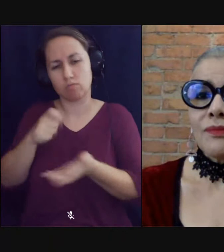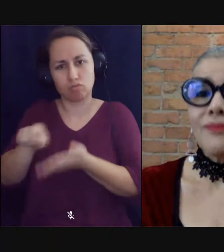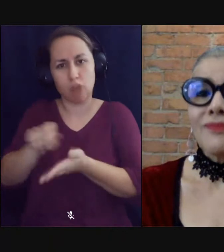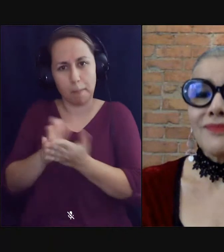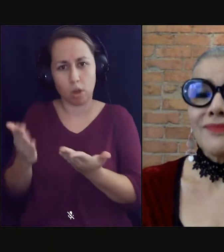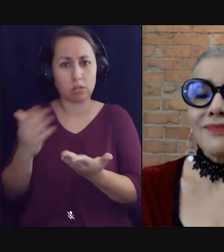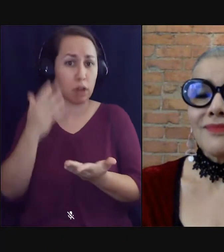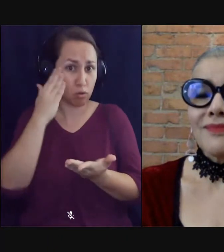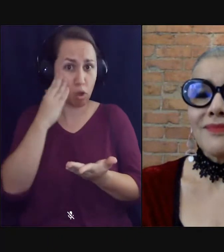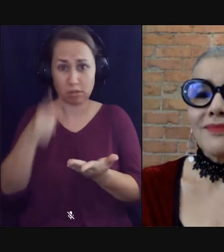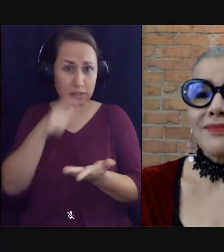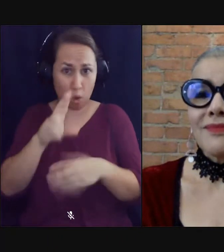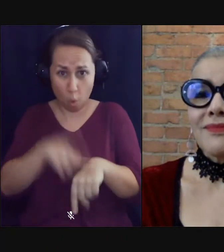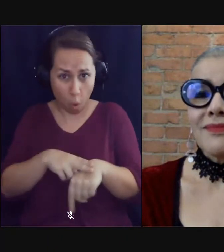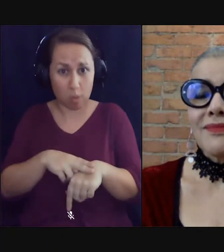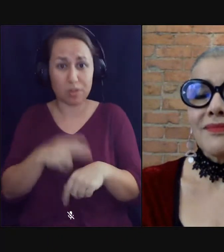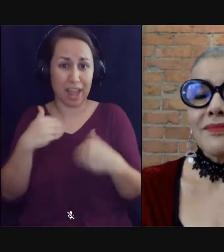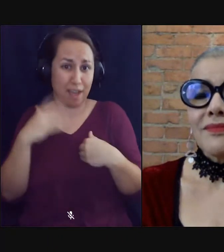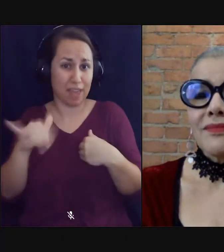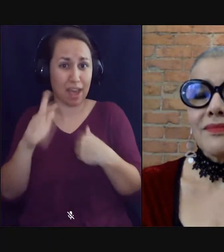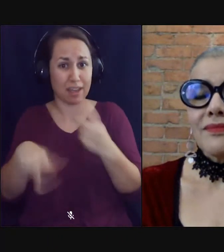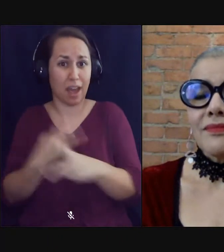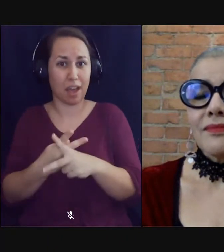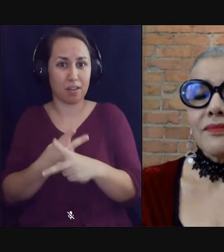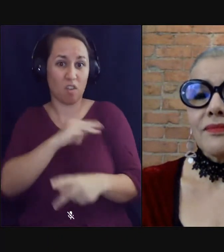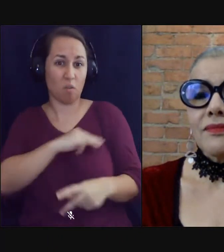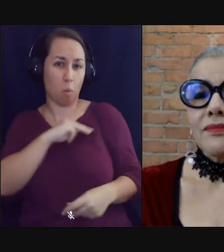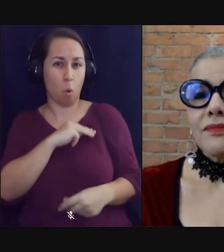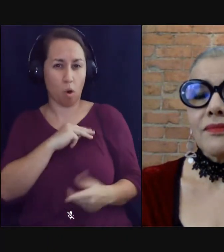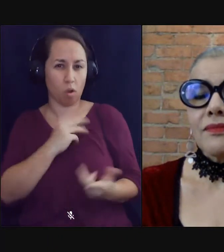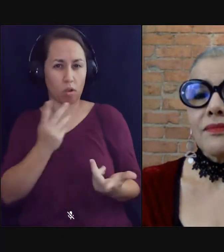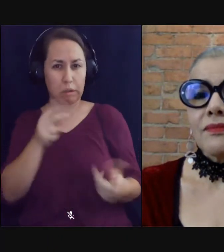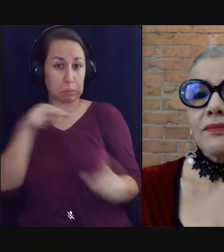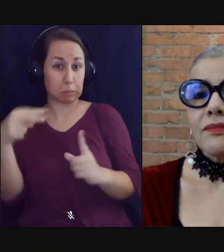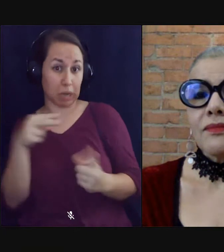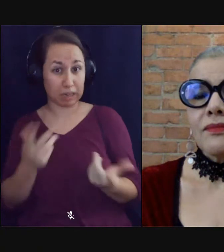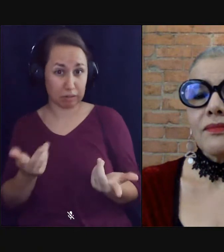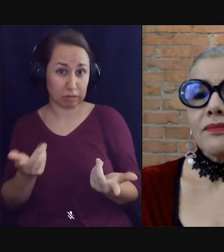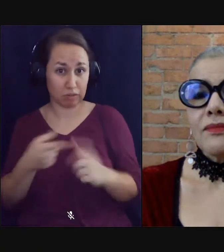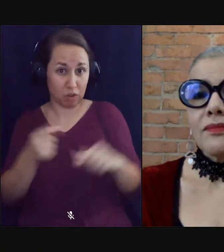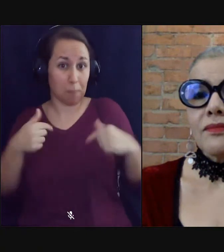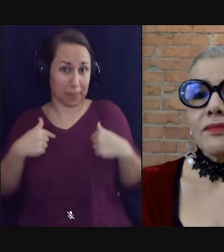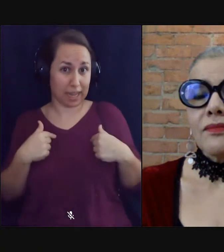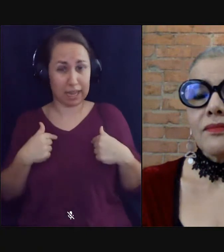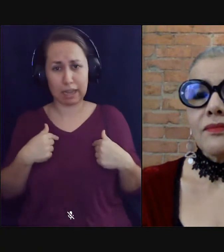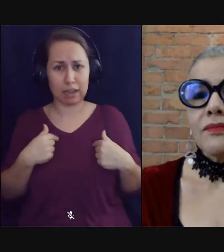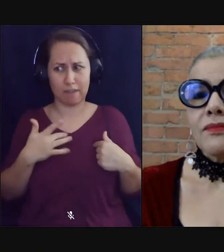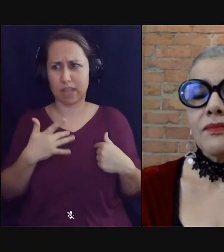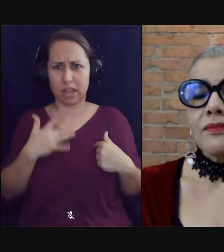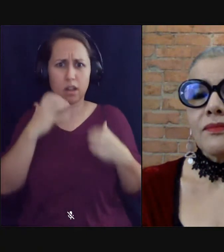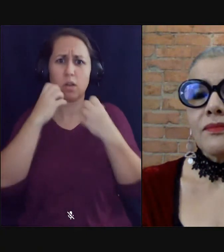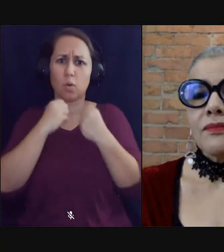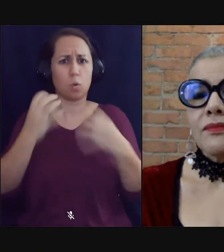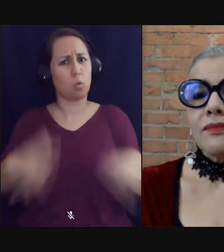journalism to have that kind of moral perspective, for me, it was indispensable and